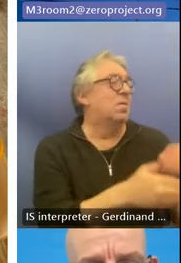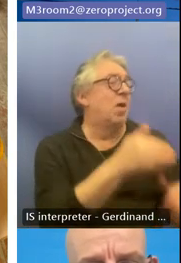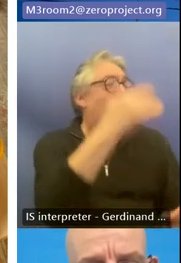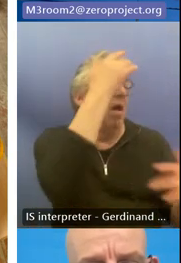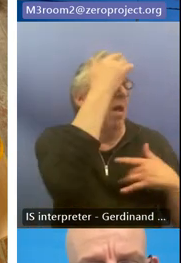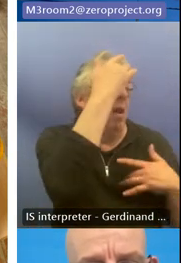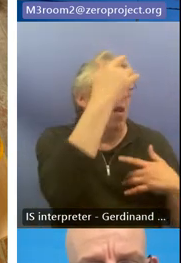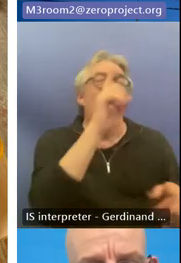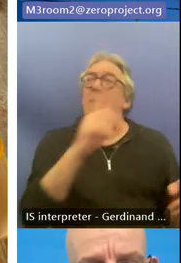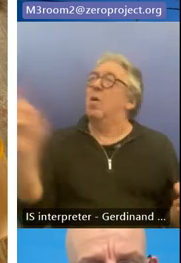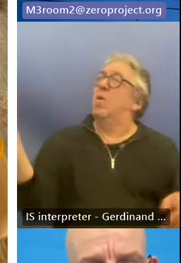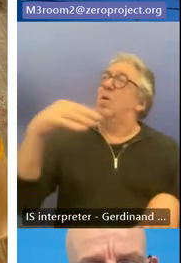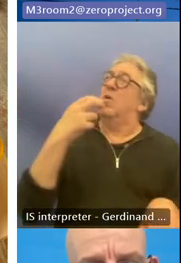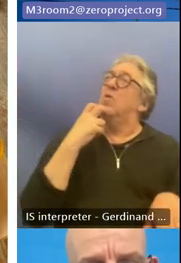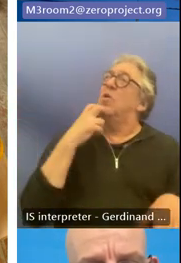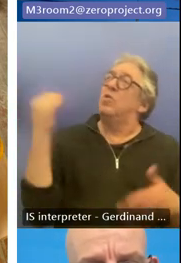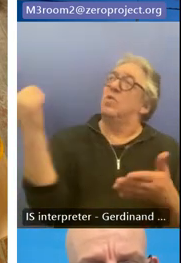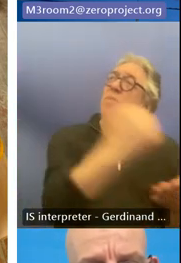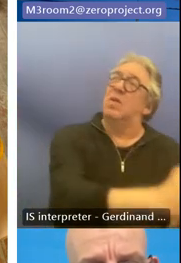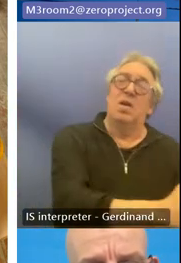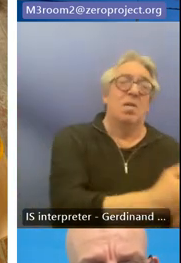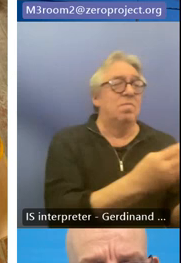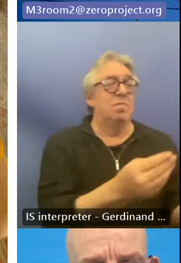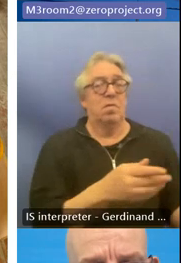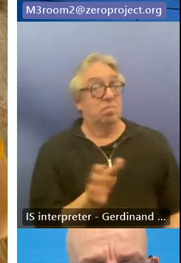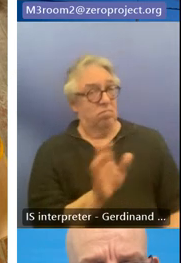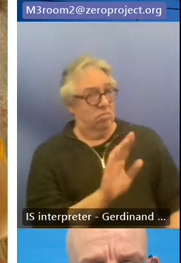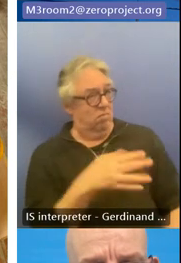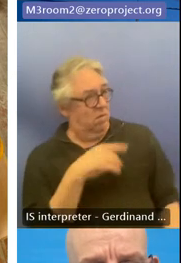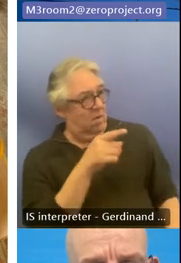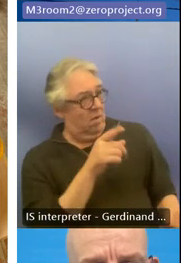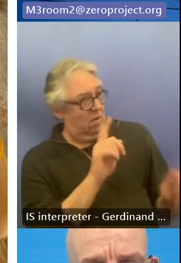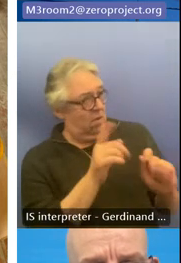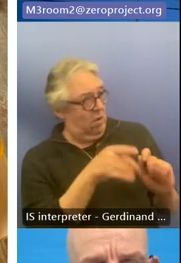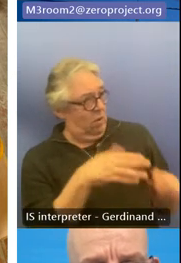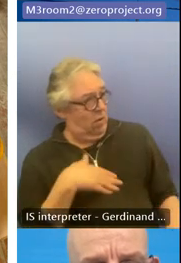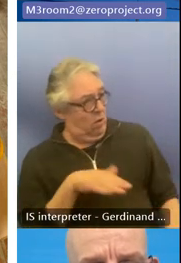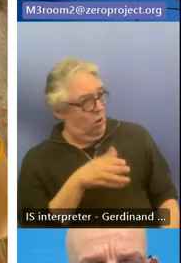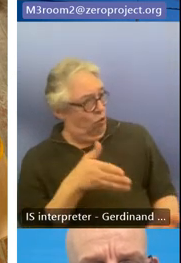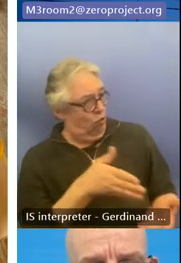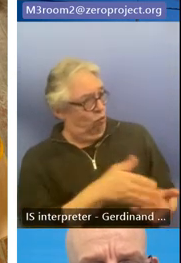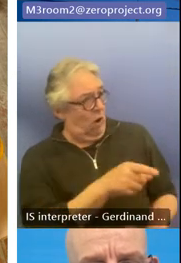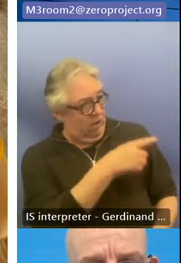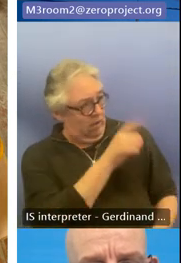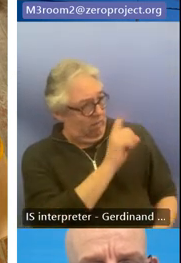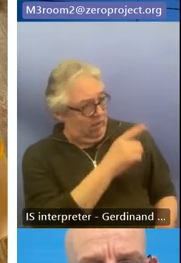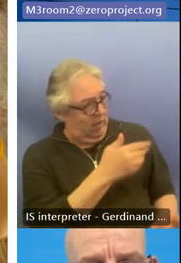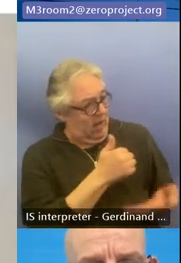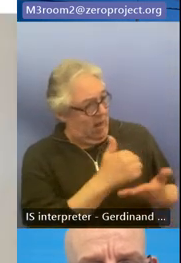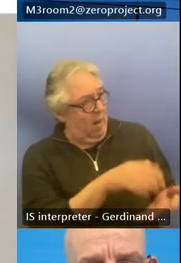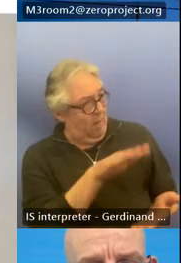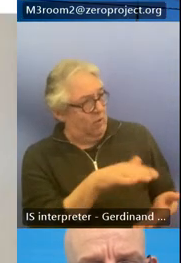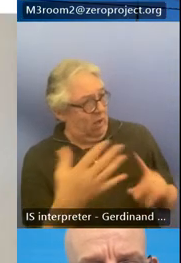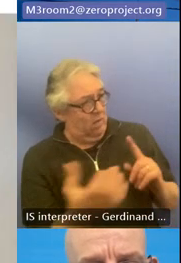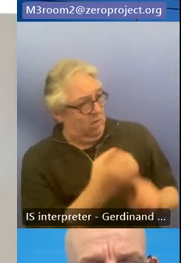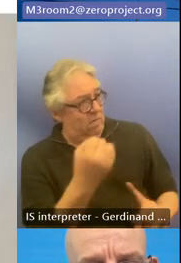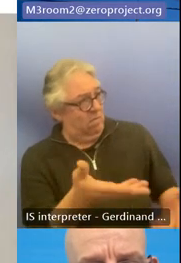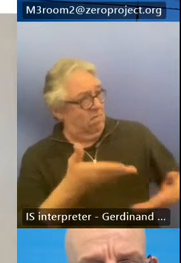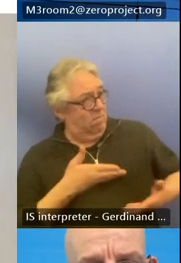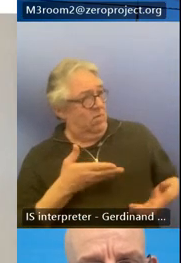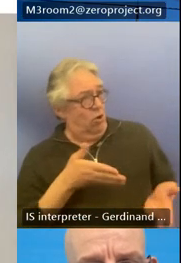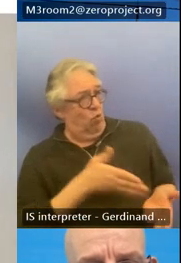treated, or it's a human right that should be supported to be realized. So next slide, please.